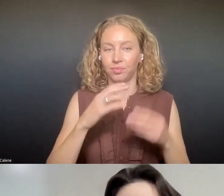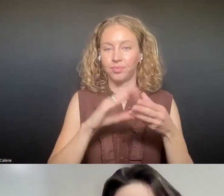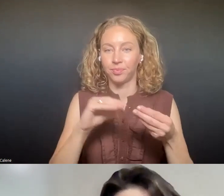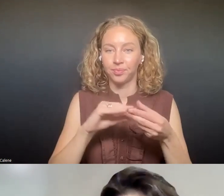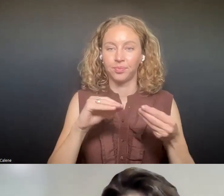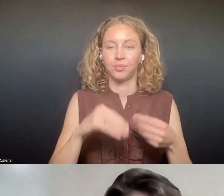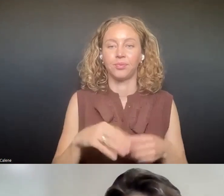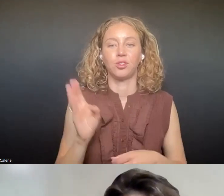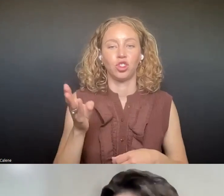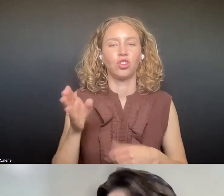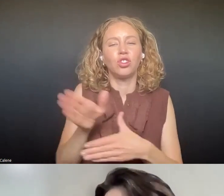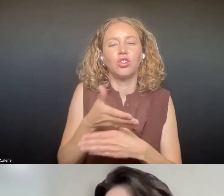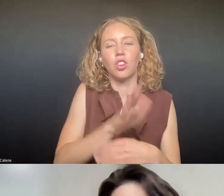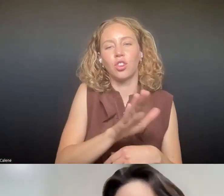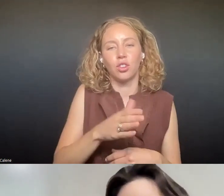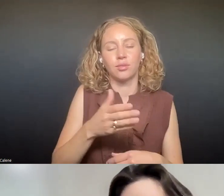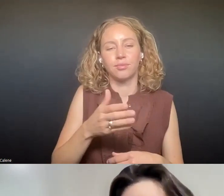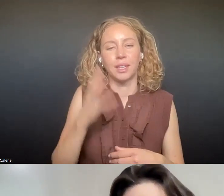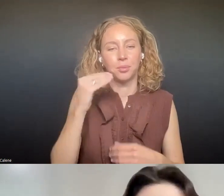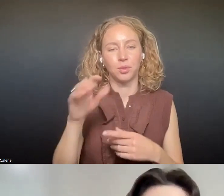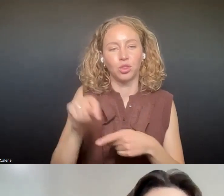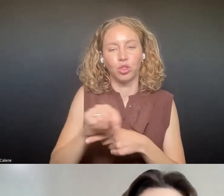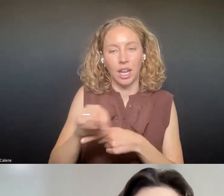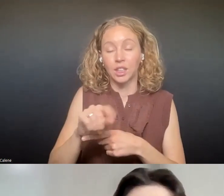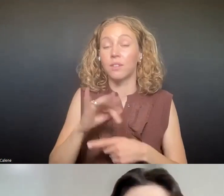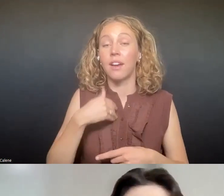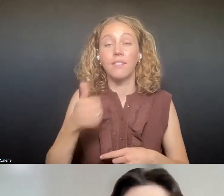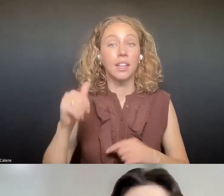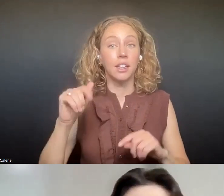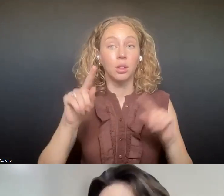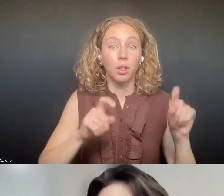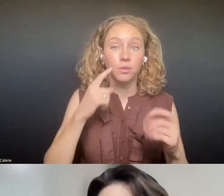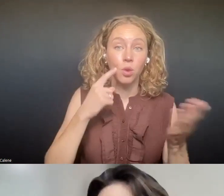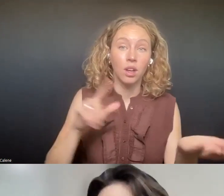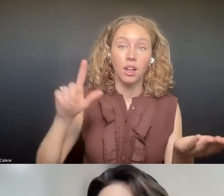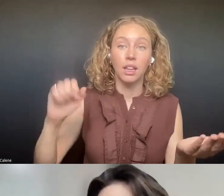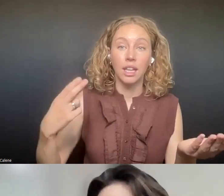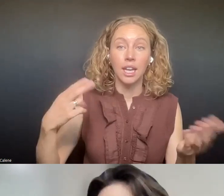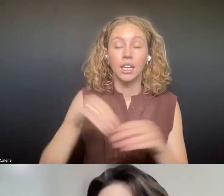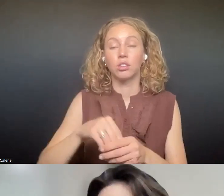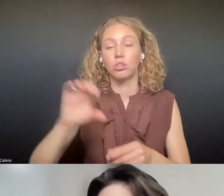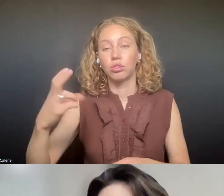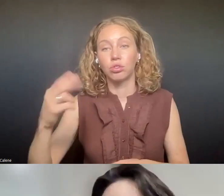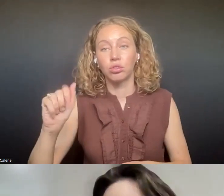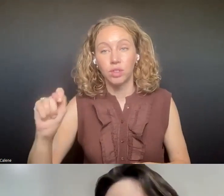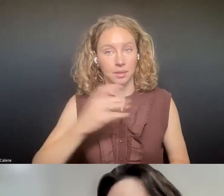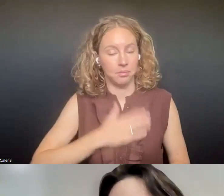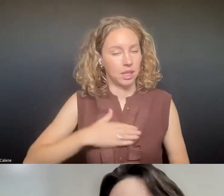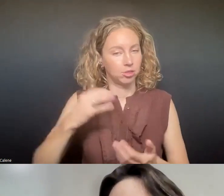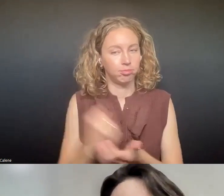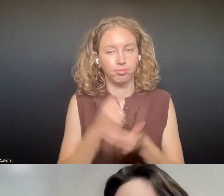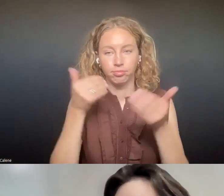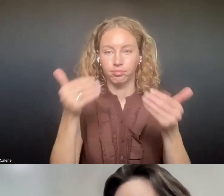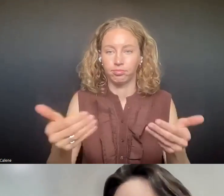spoke at some trainings. So if there's any questions for Leah in the chat, please feel